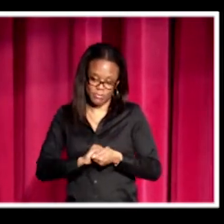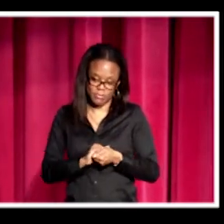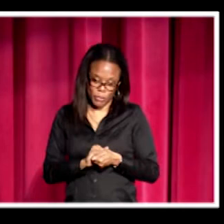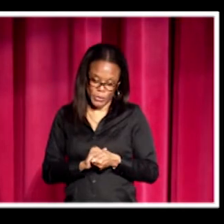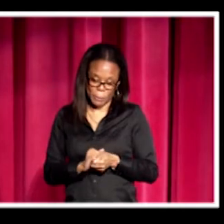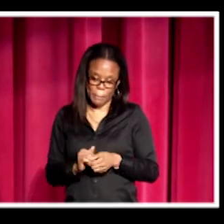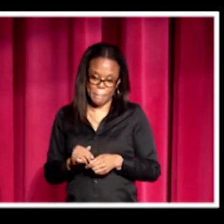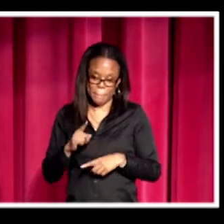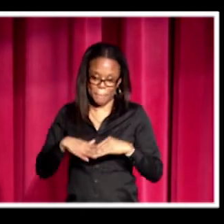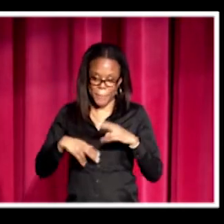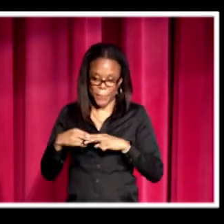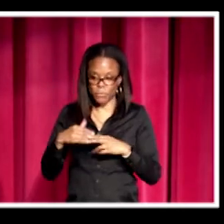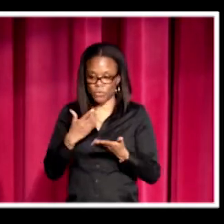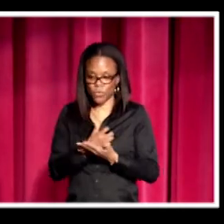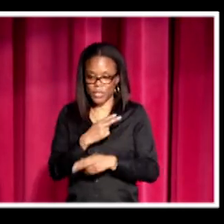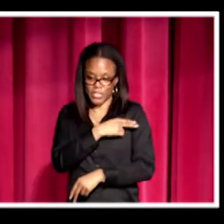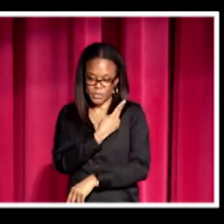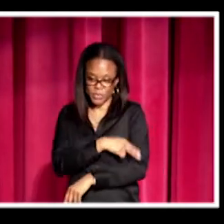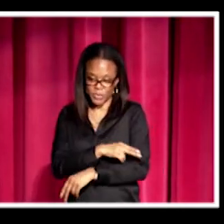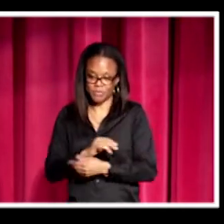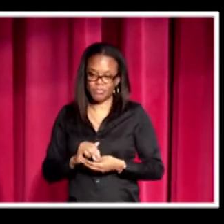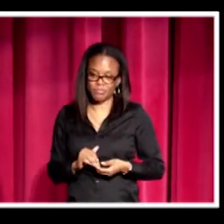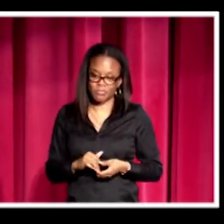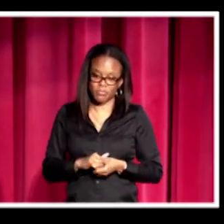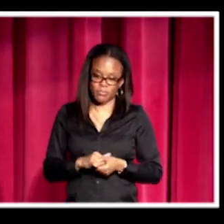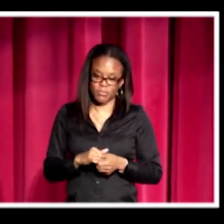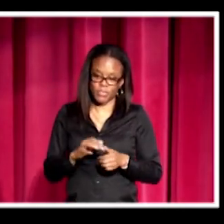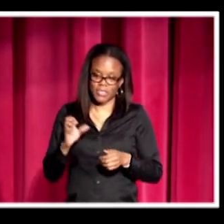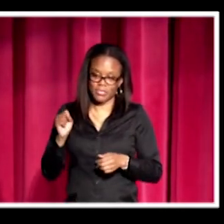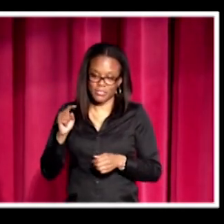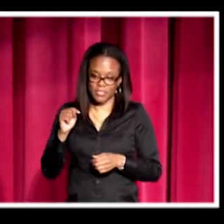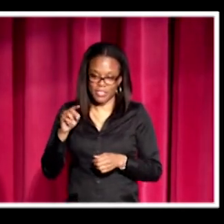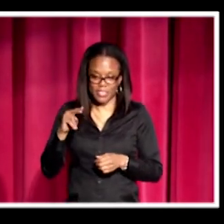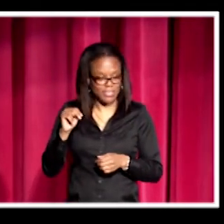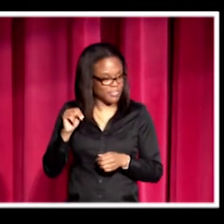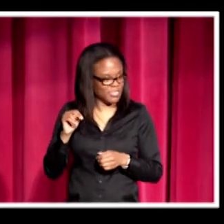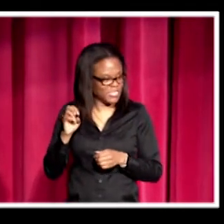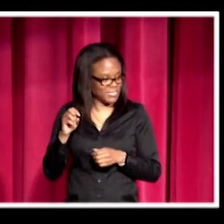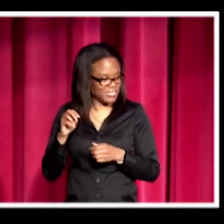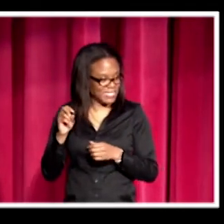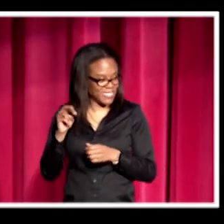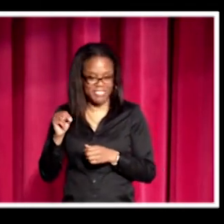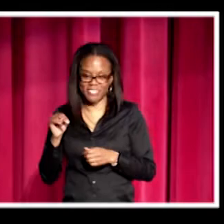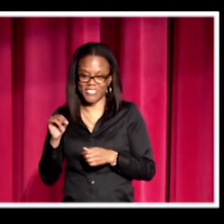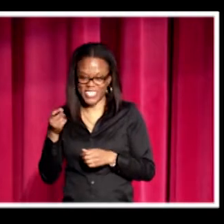build a new hospital on the St. Elizabeth's campus.